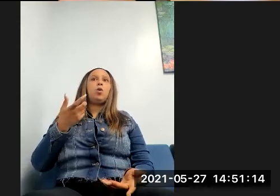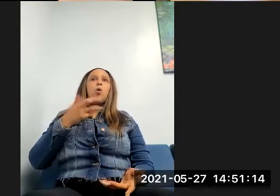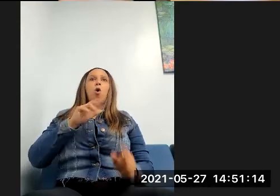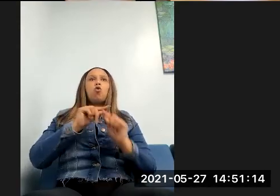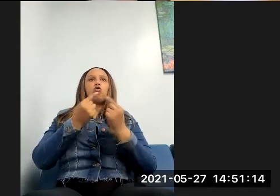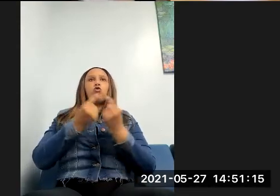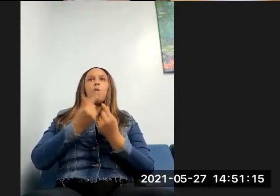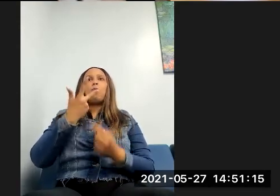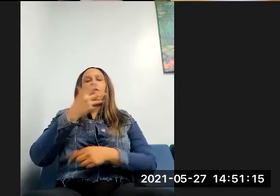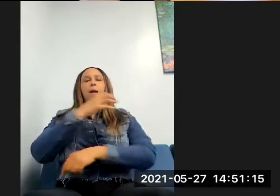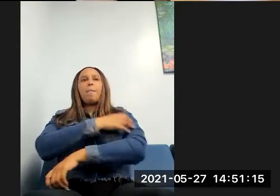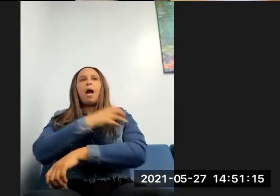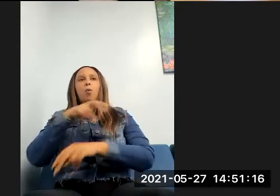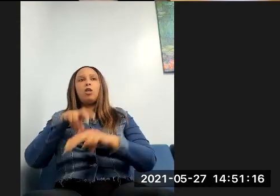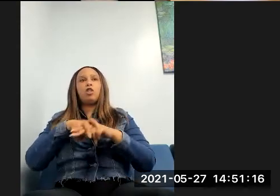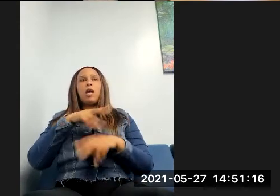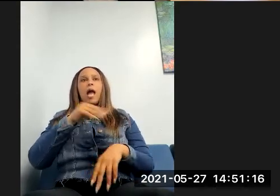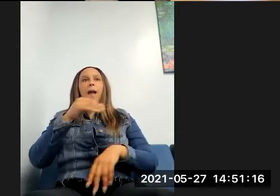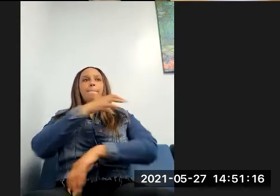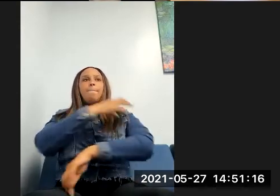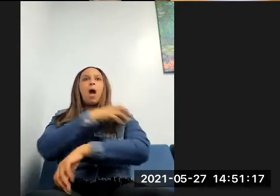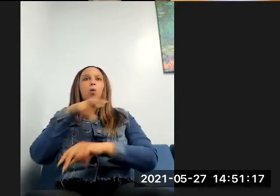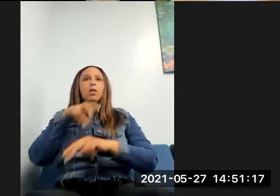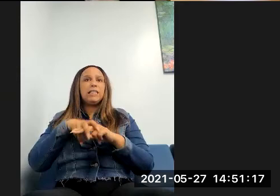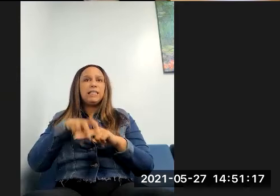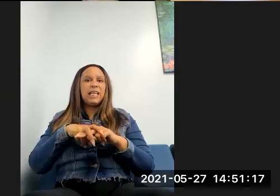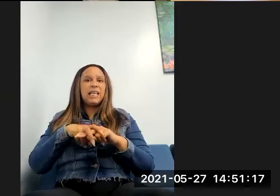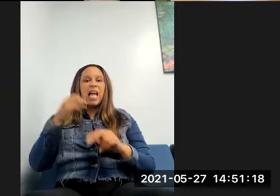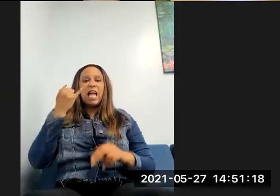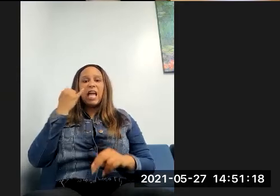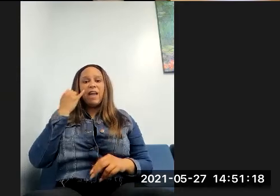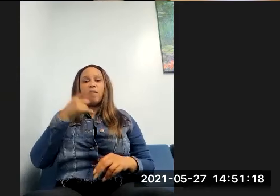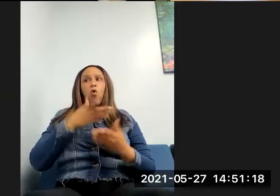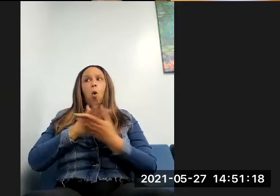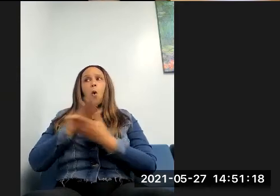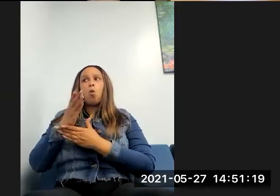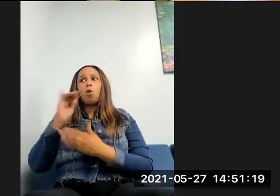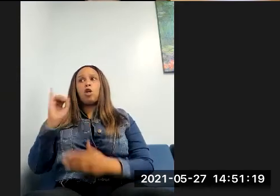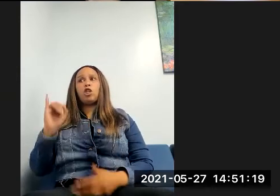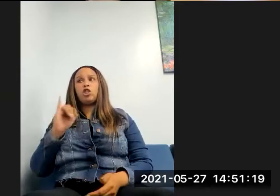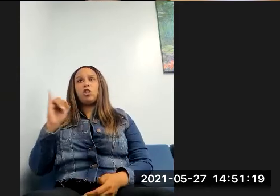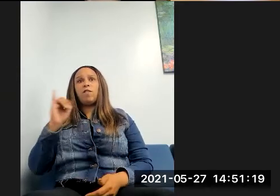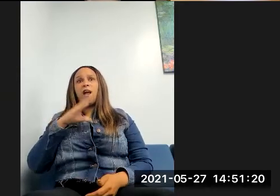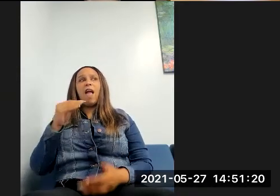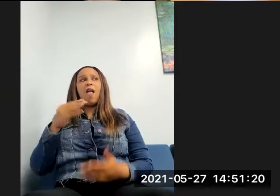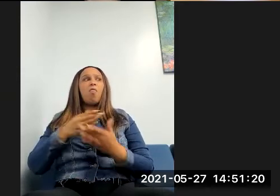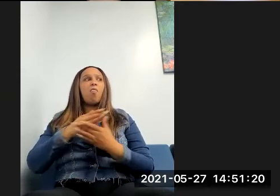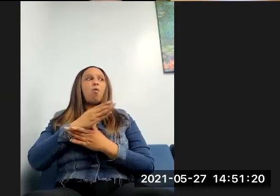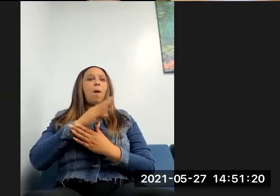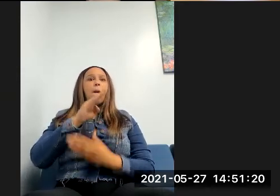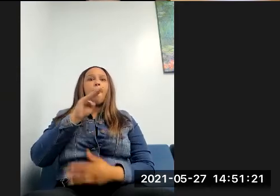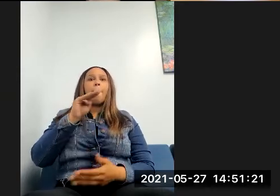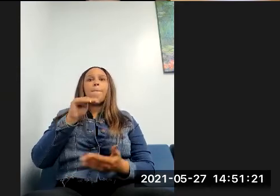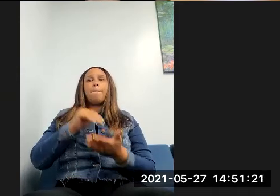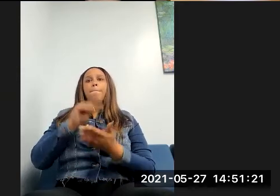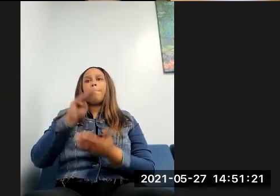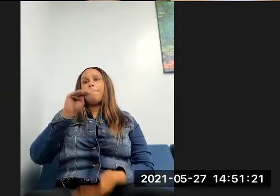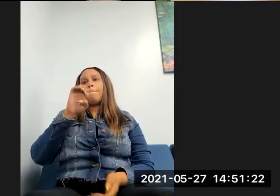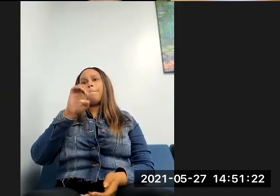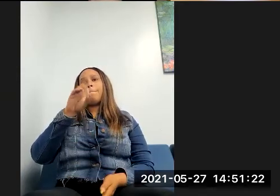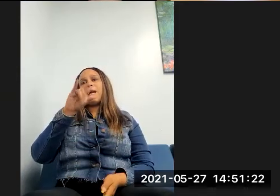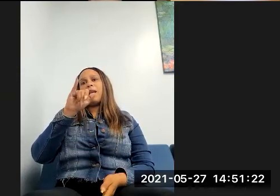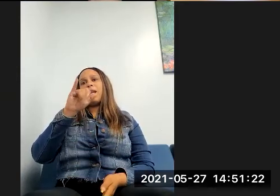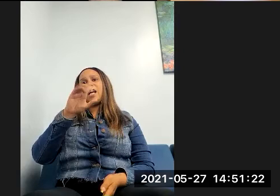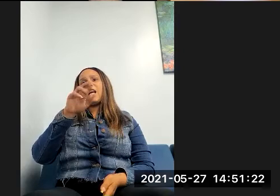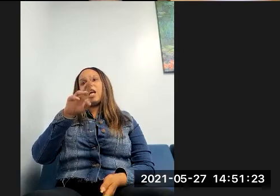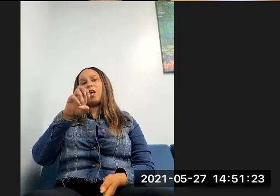power chairs and power seating, if you're going through insurance and largely going through Medicare, there's a requirement that